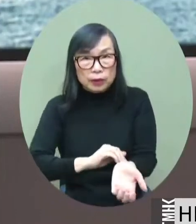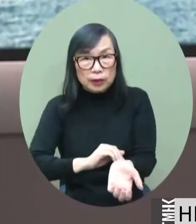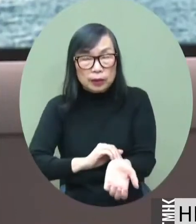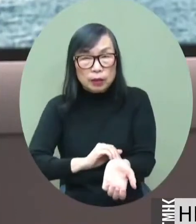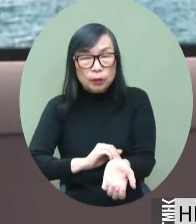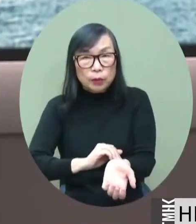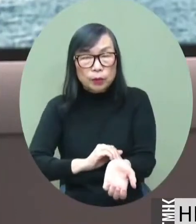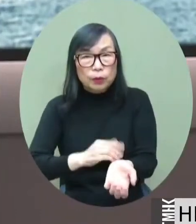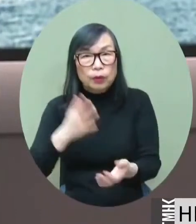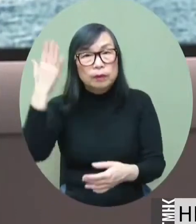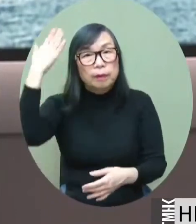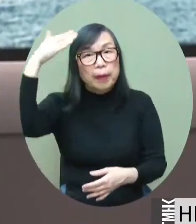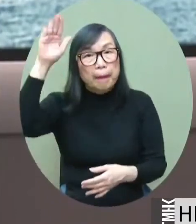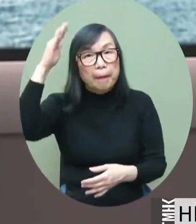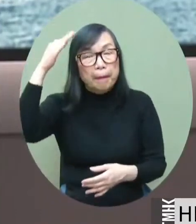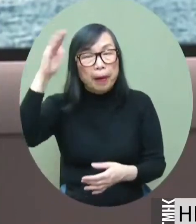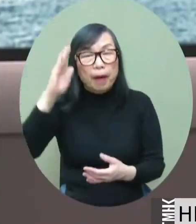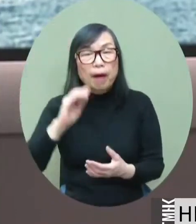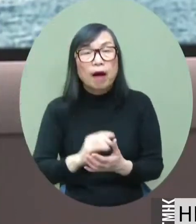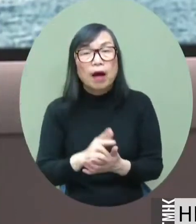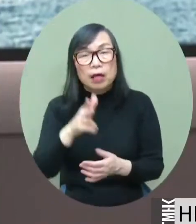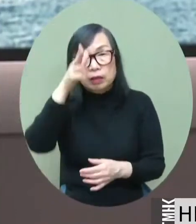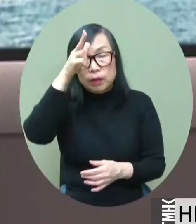support to patients.